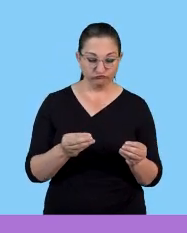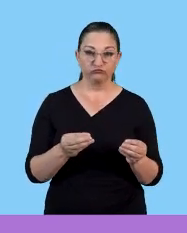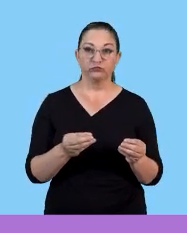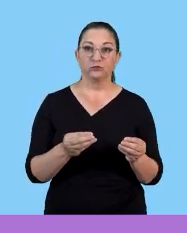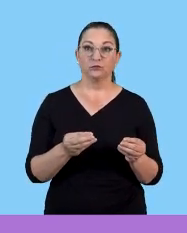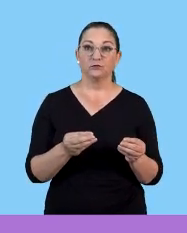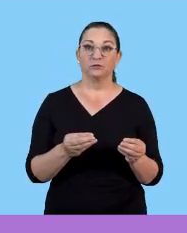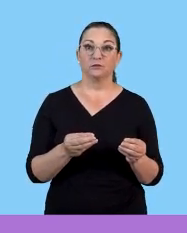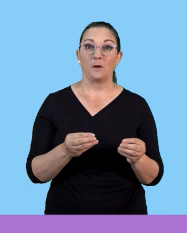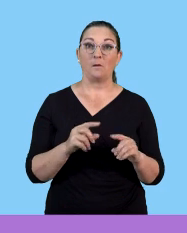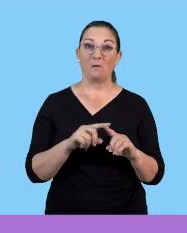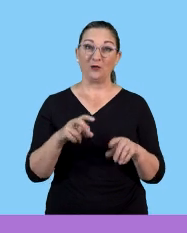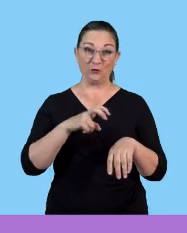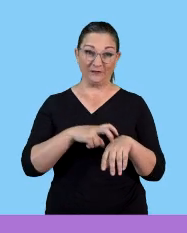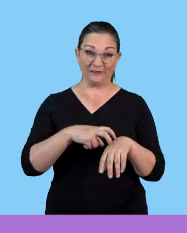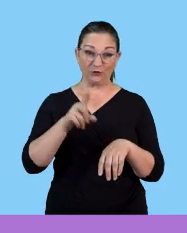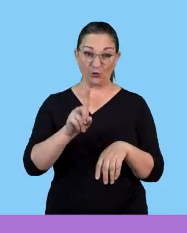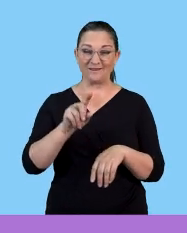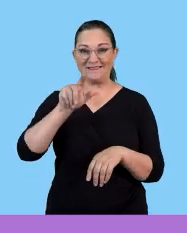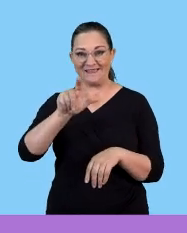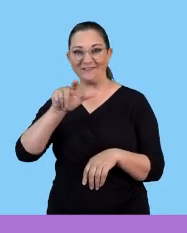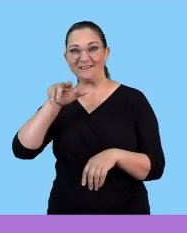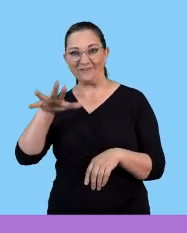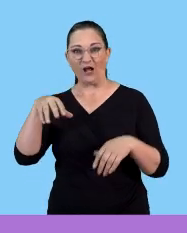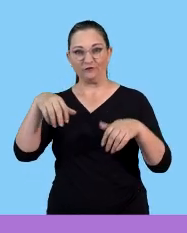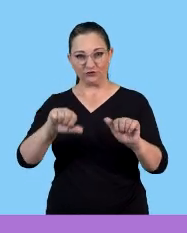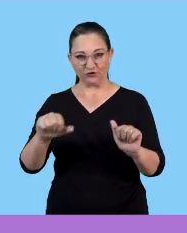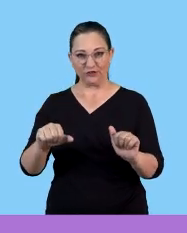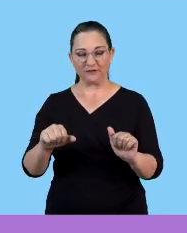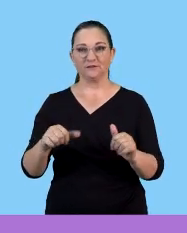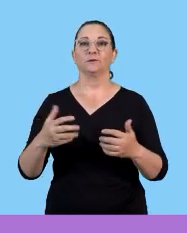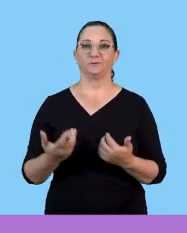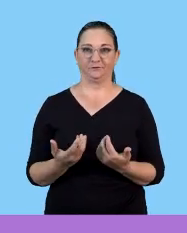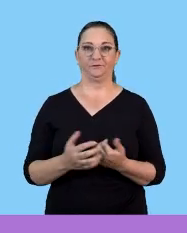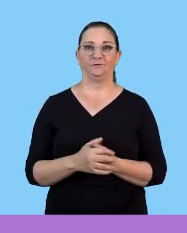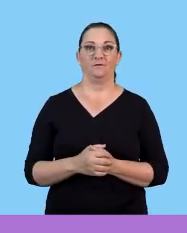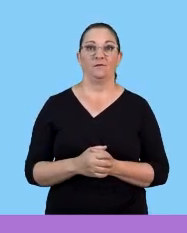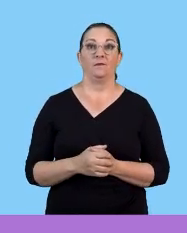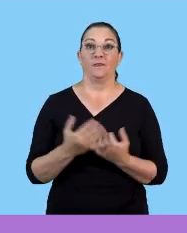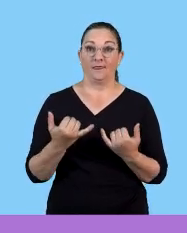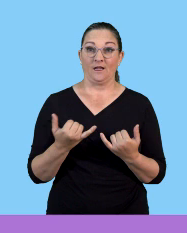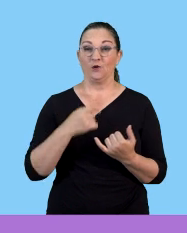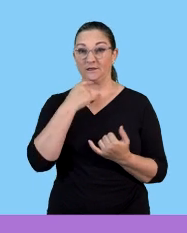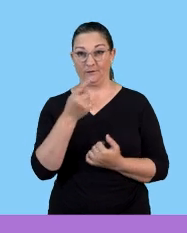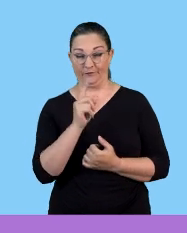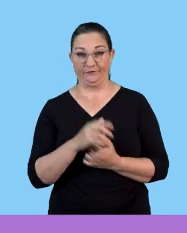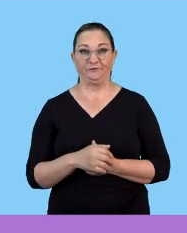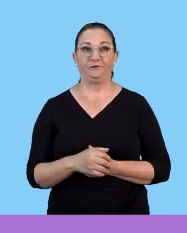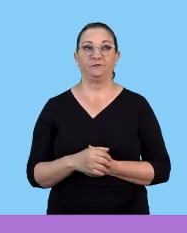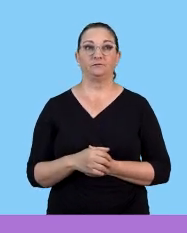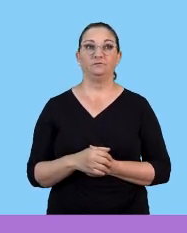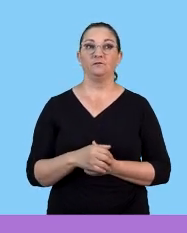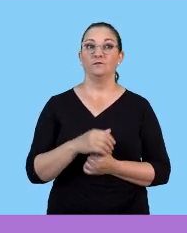assemble 75 office chairs. All right, so let's see what I've done. I said that